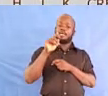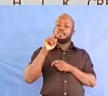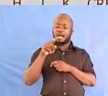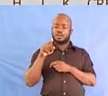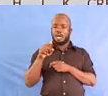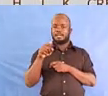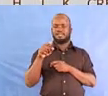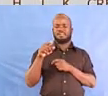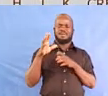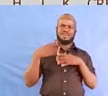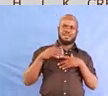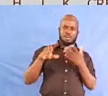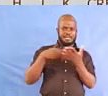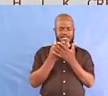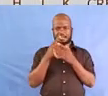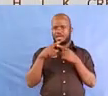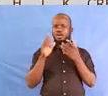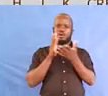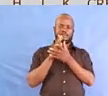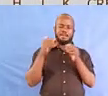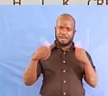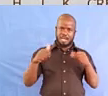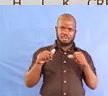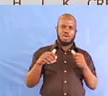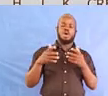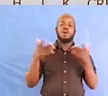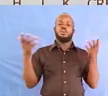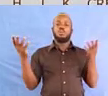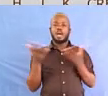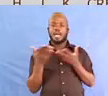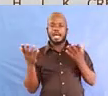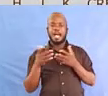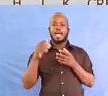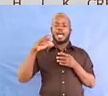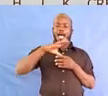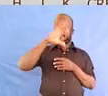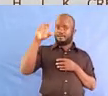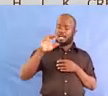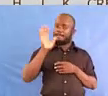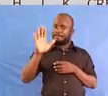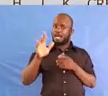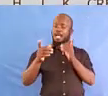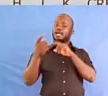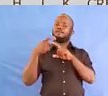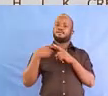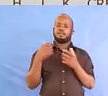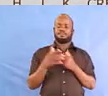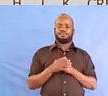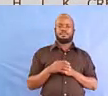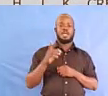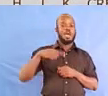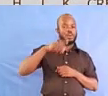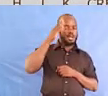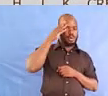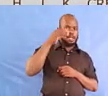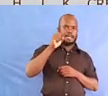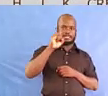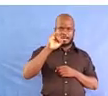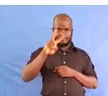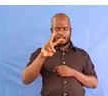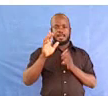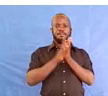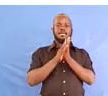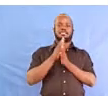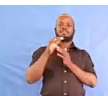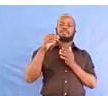subtype B. This is suggestive but not confirmatory of an African origin for the parent strains.